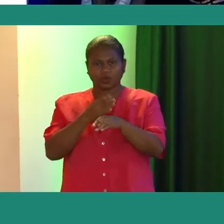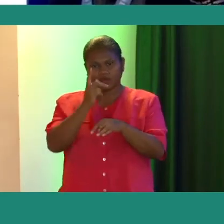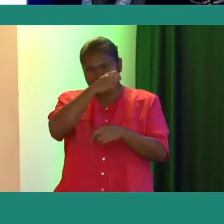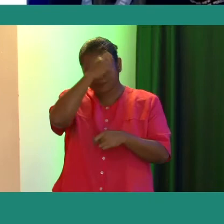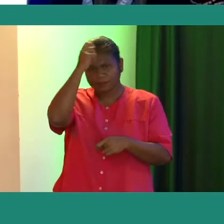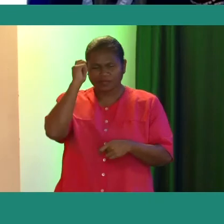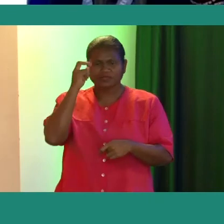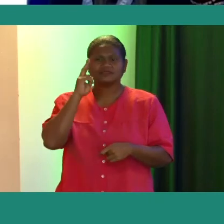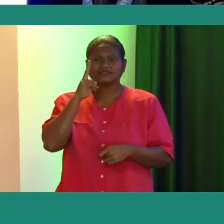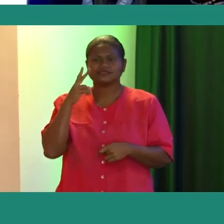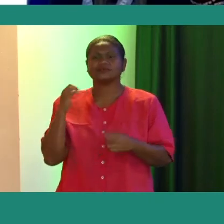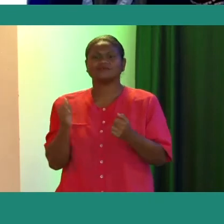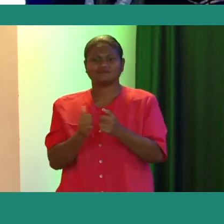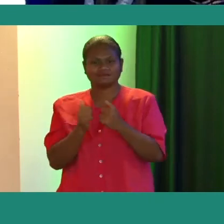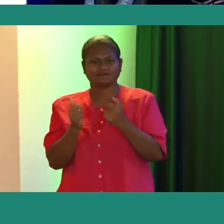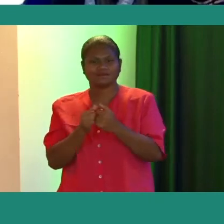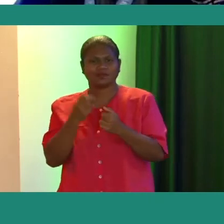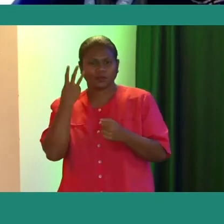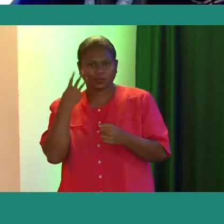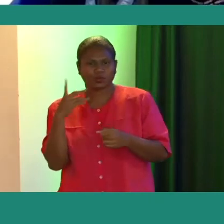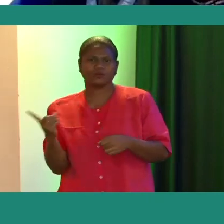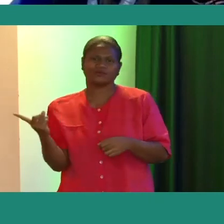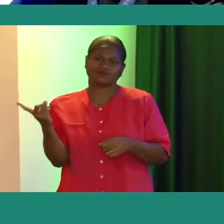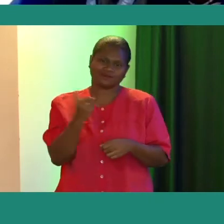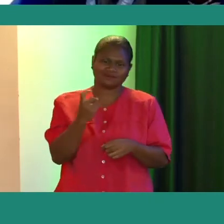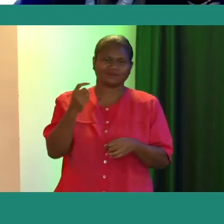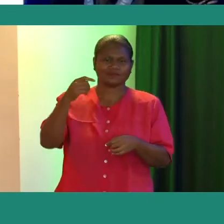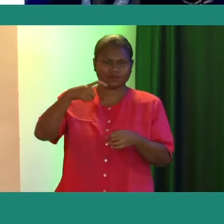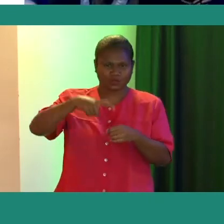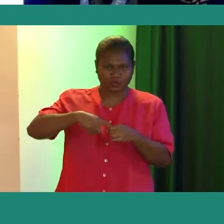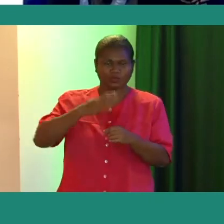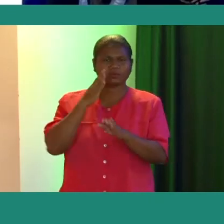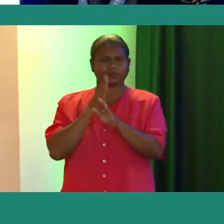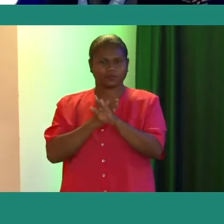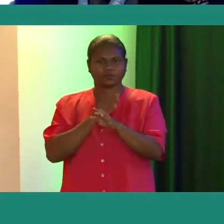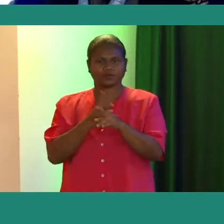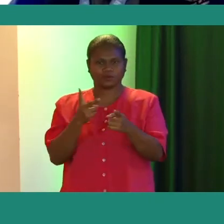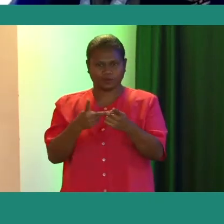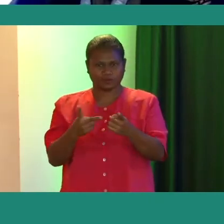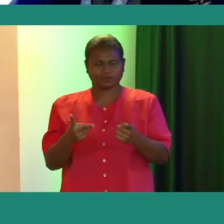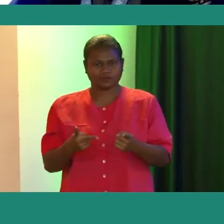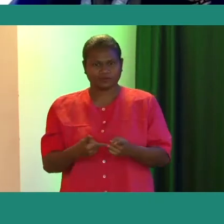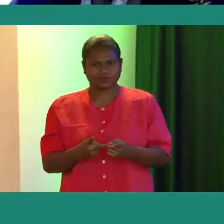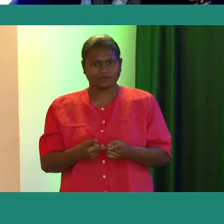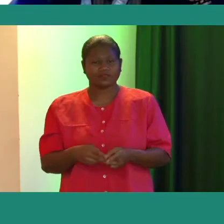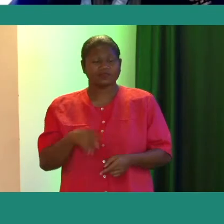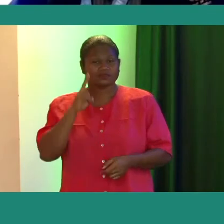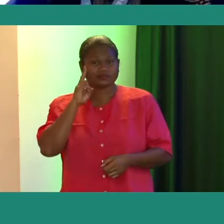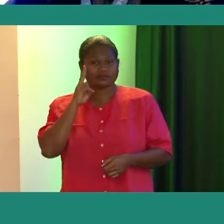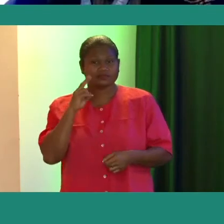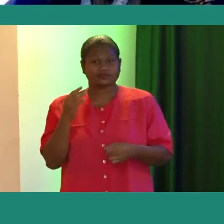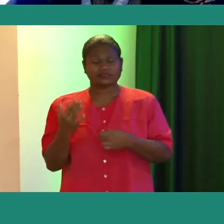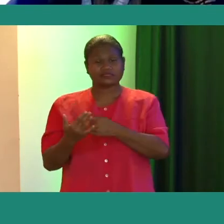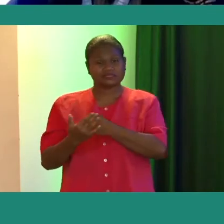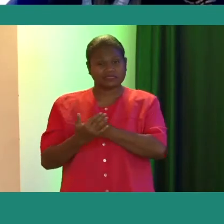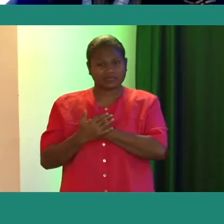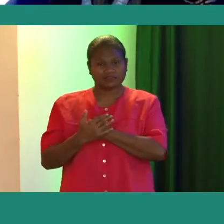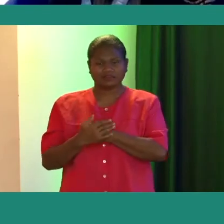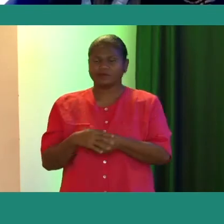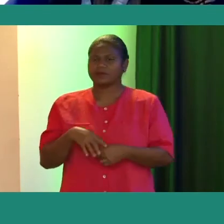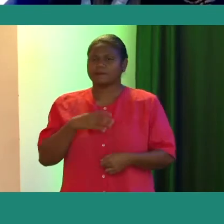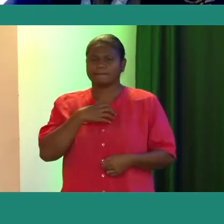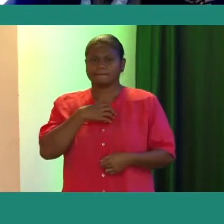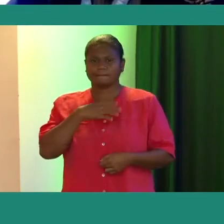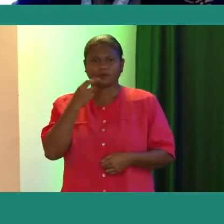entering the workplace. If you see safer spaces, you're going to see more women promoted